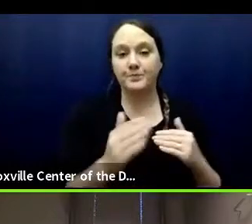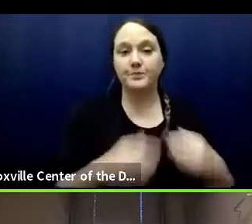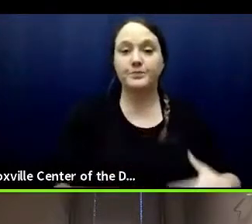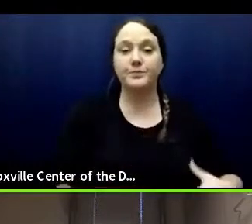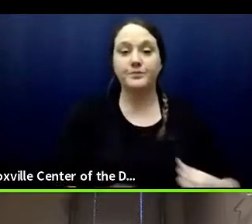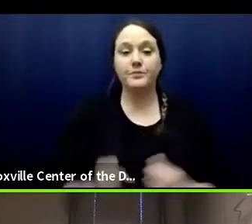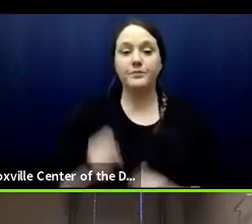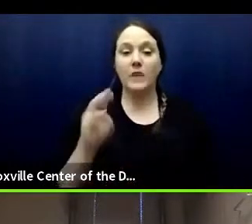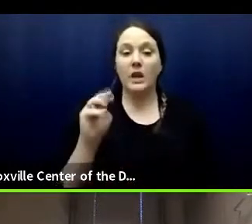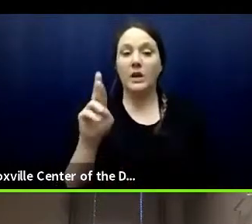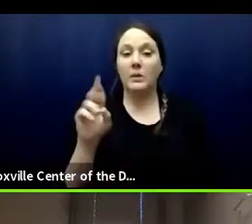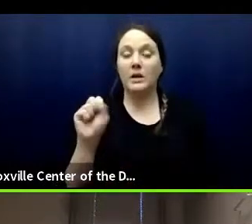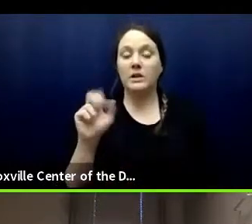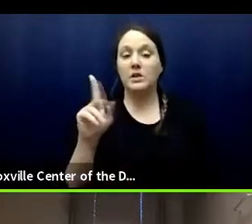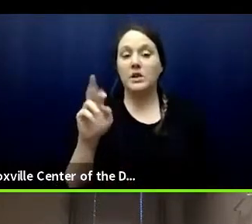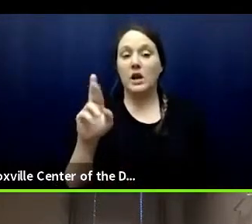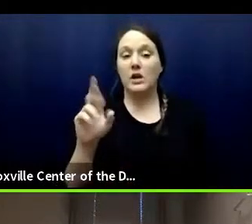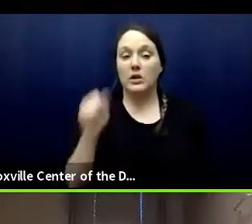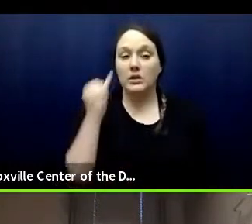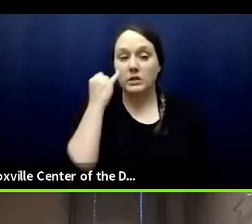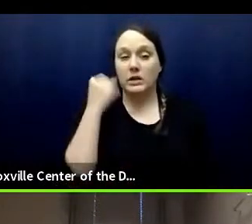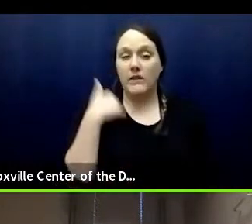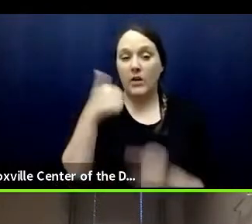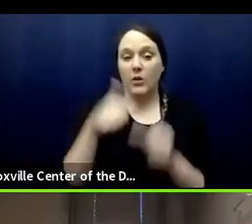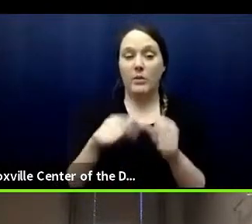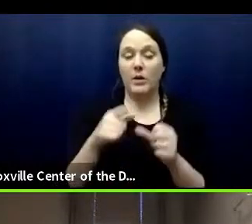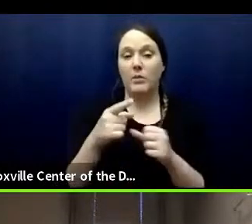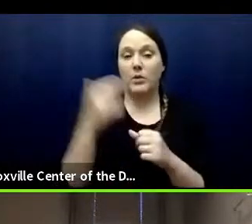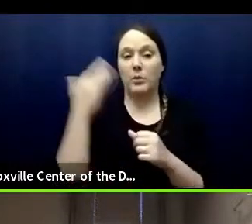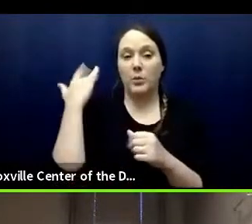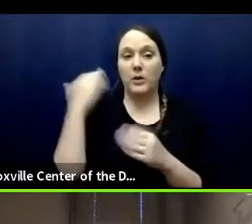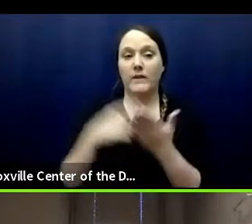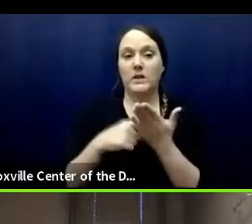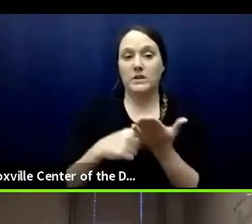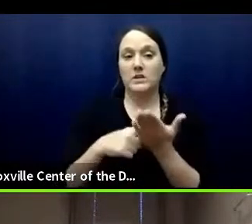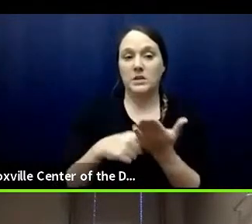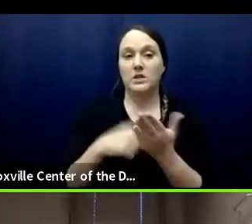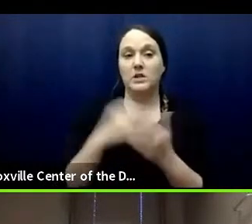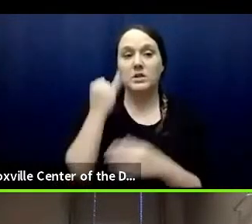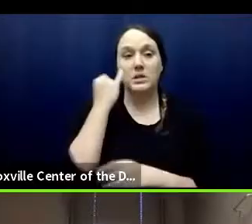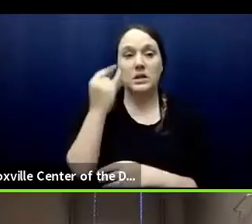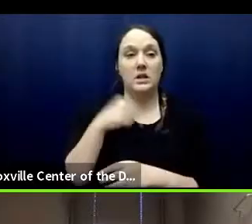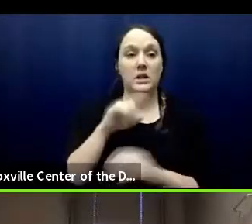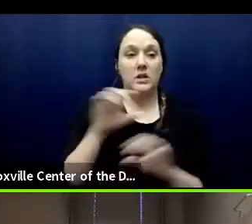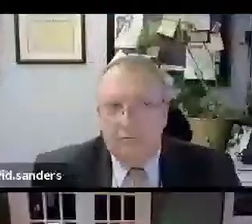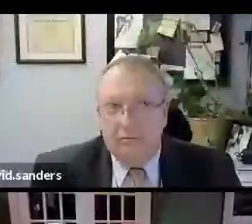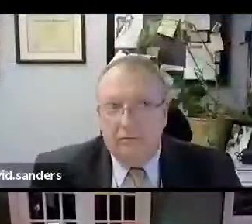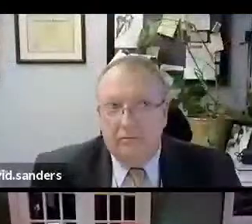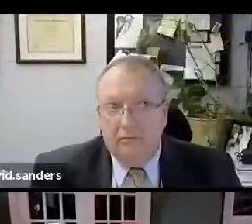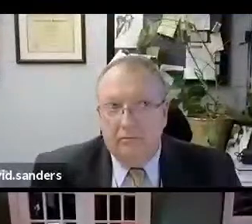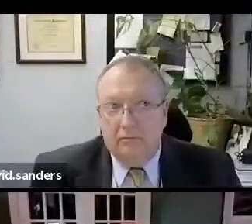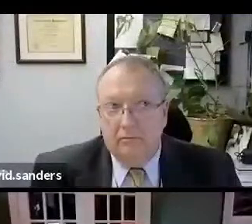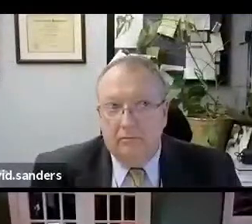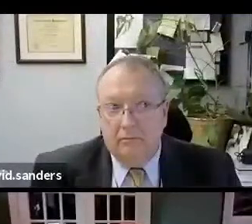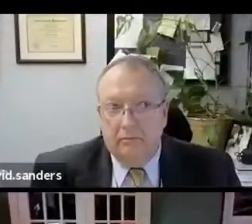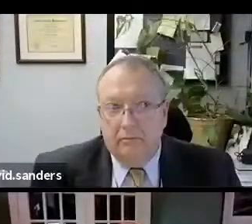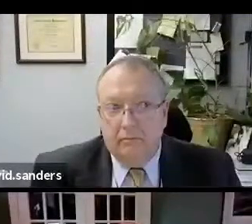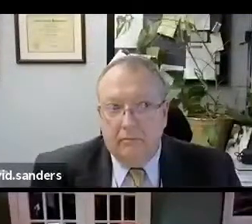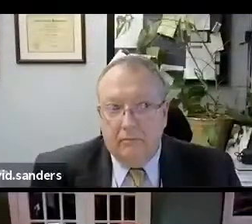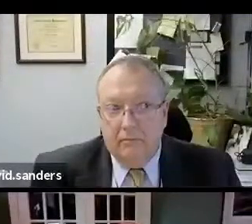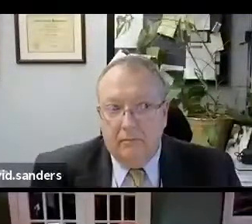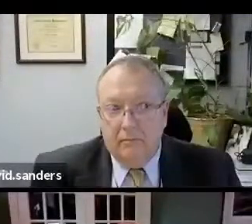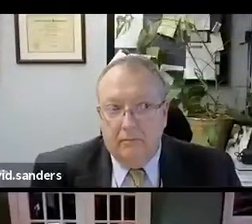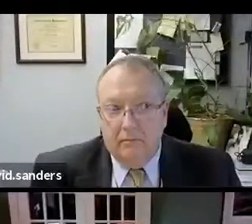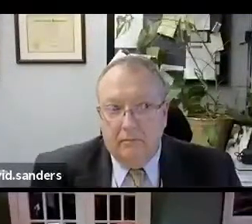So, Mr. Sanders, if I recall correctly, these previous discussions, if we do nothing, we default to county commission's